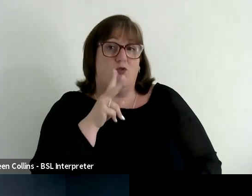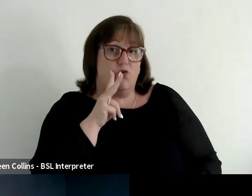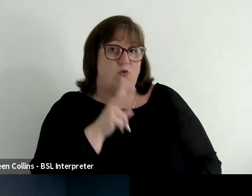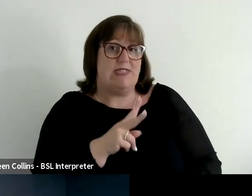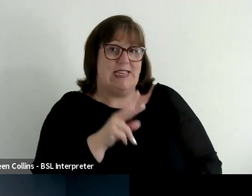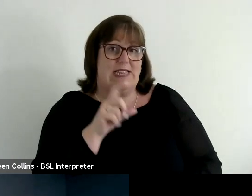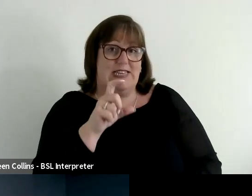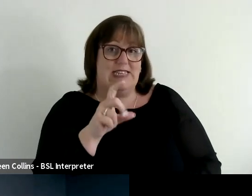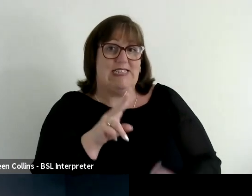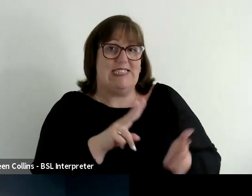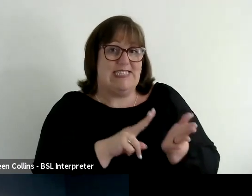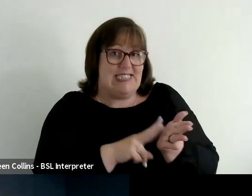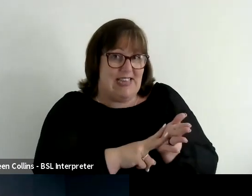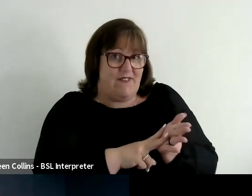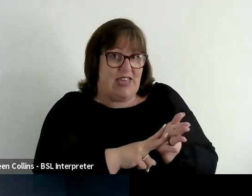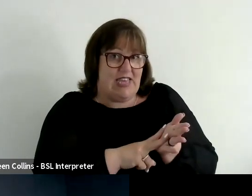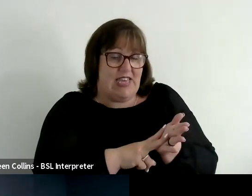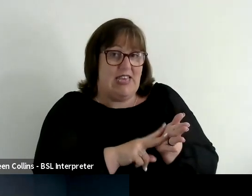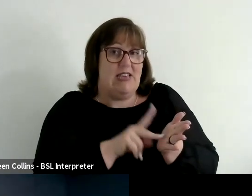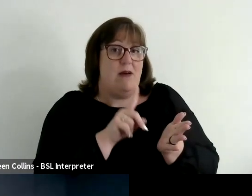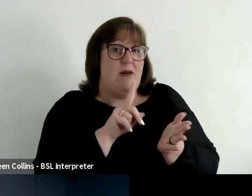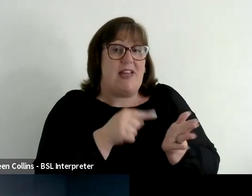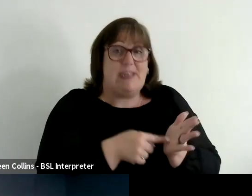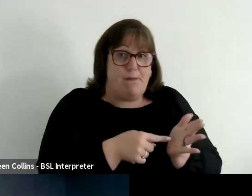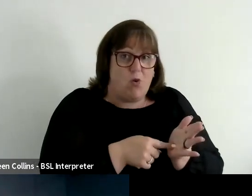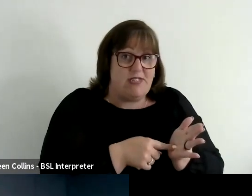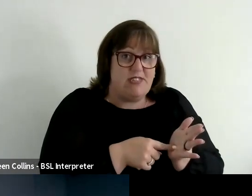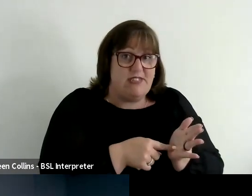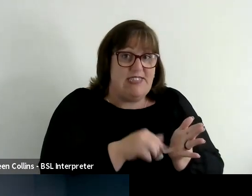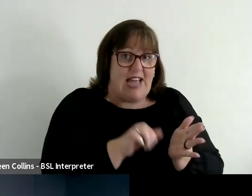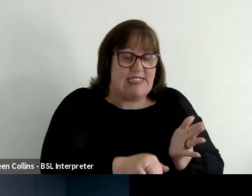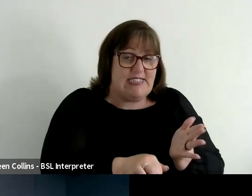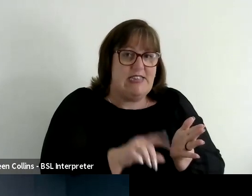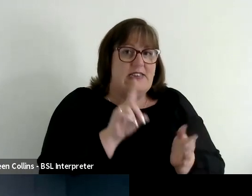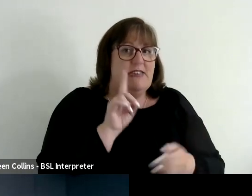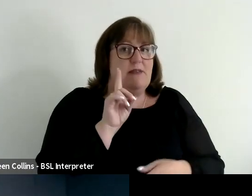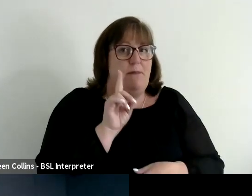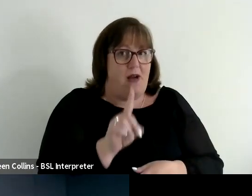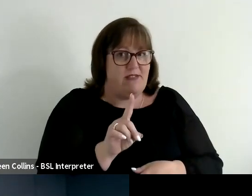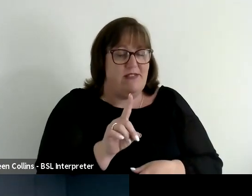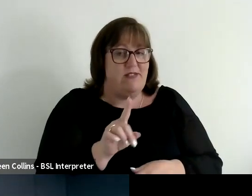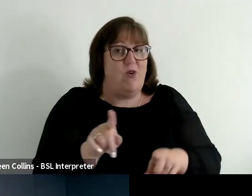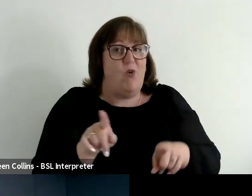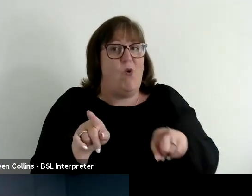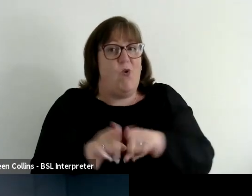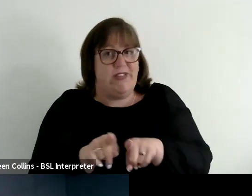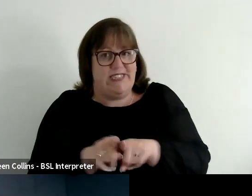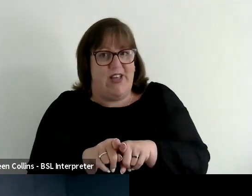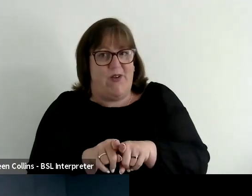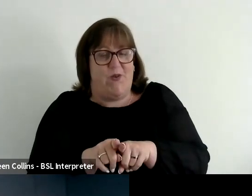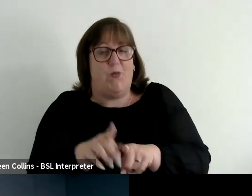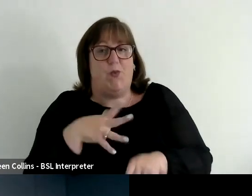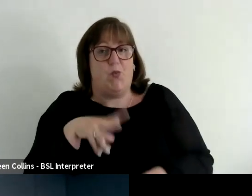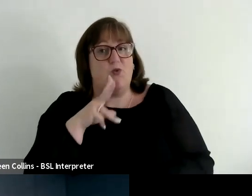one of the key, or what's equally as important as having the right sort of skills or experience, is having passion